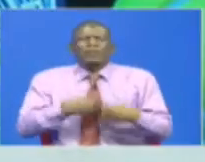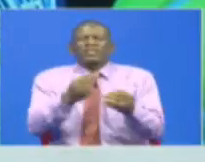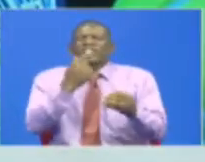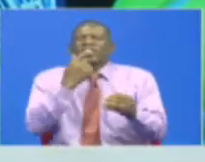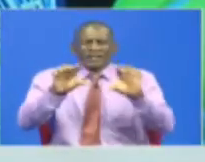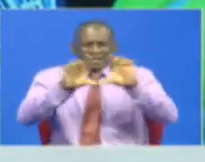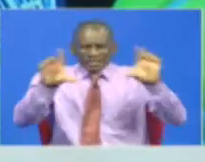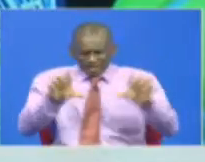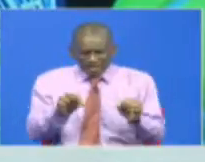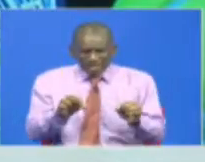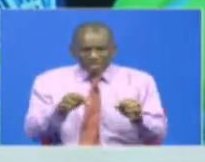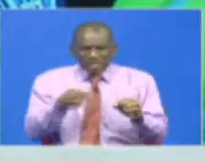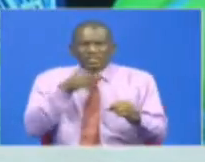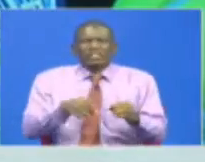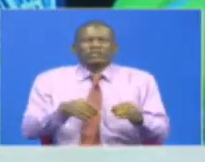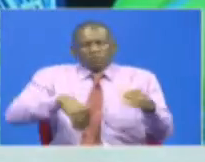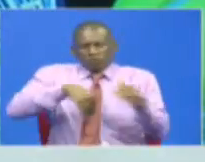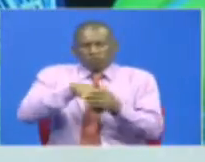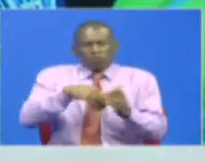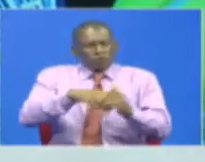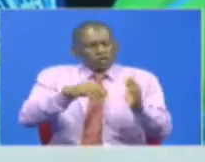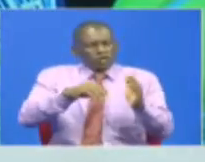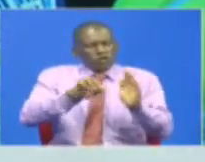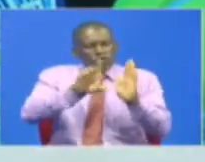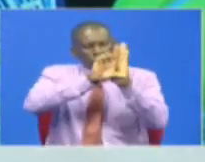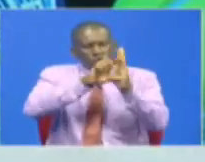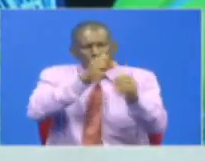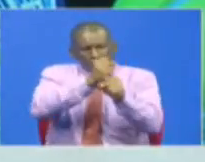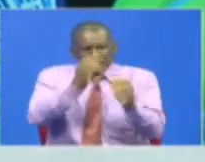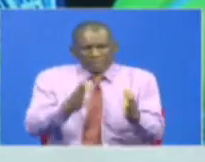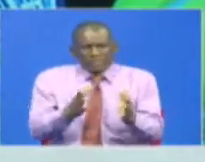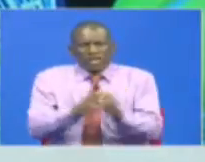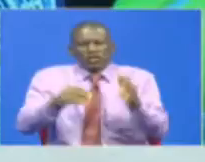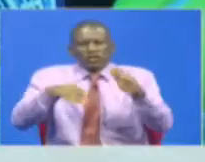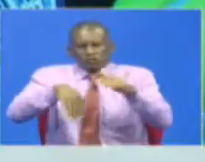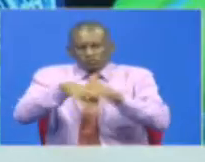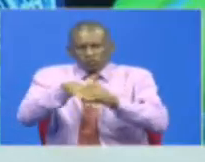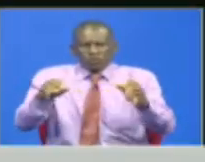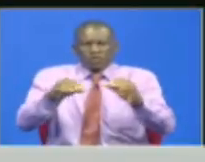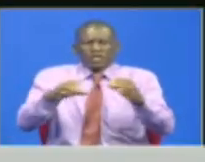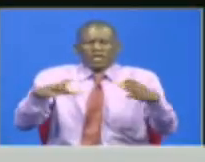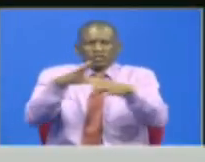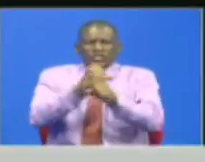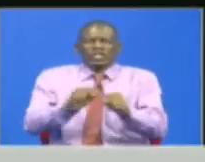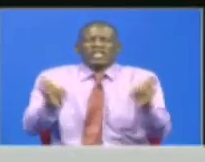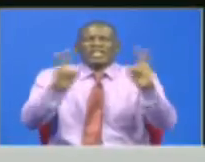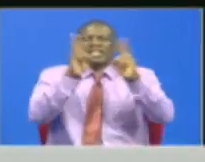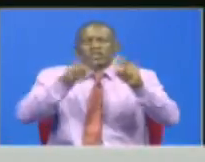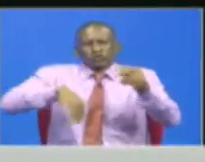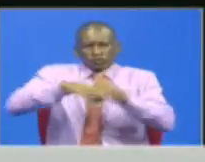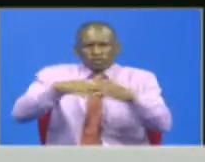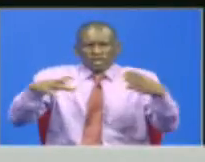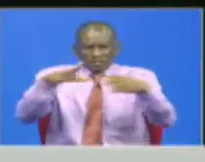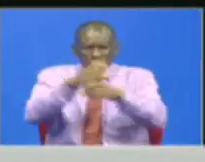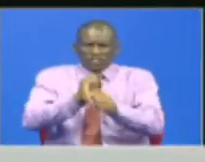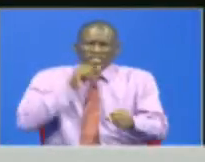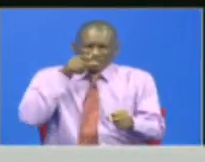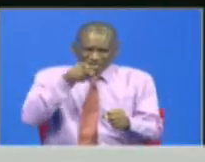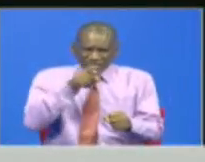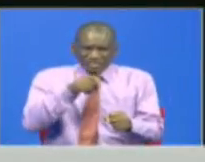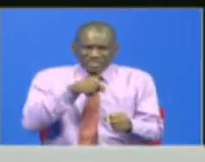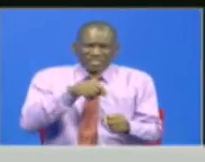to football's rulemakers and the Football Association. The International Football Association board has said that such an offence falls